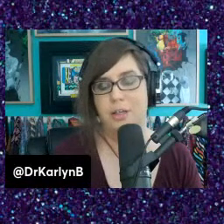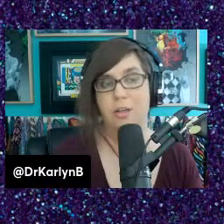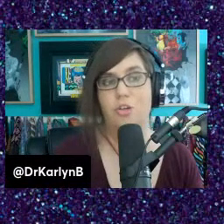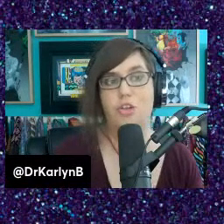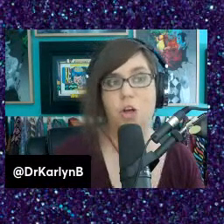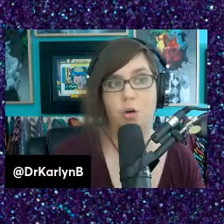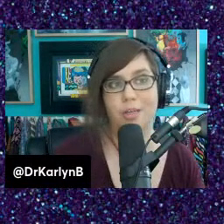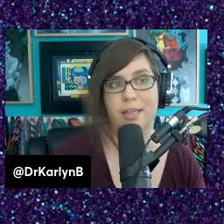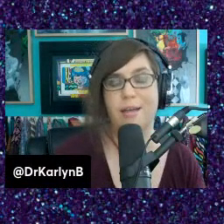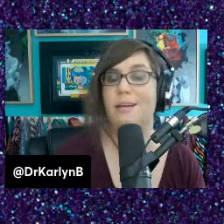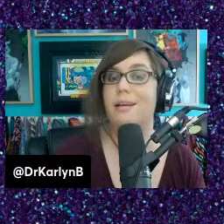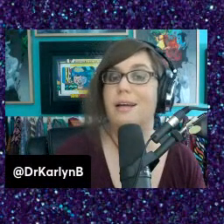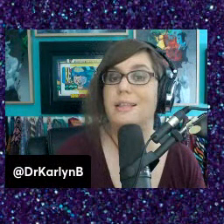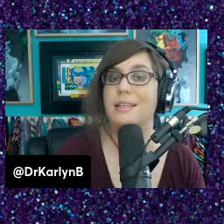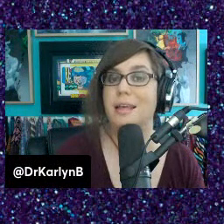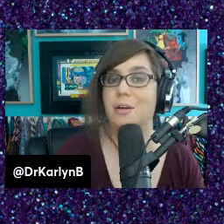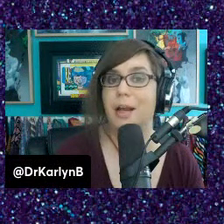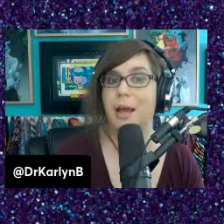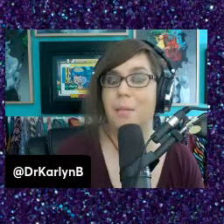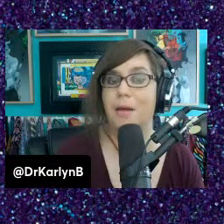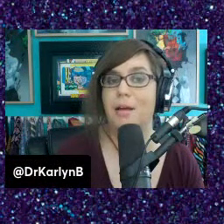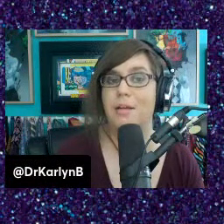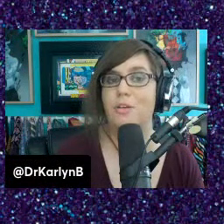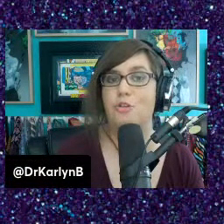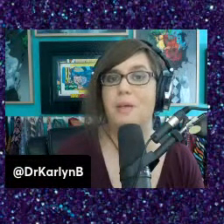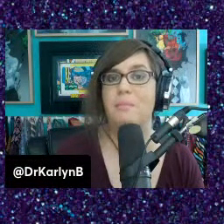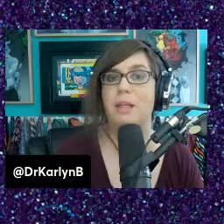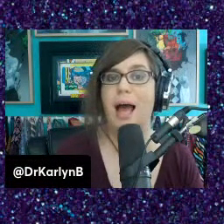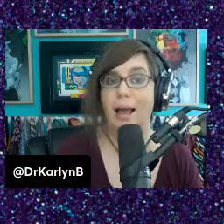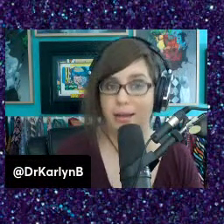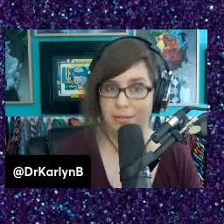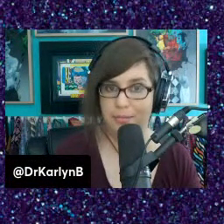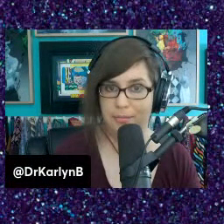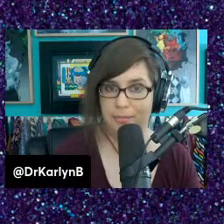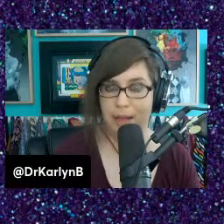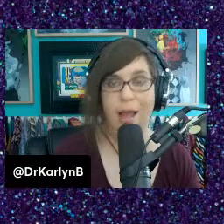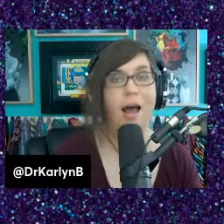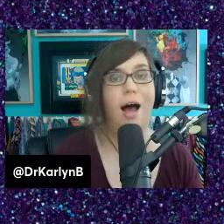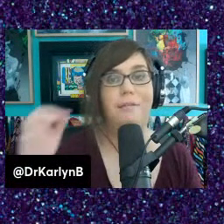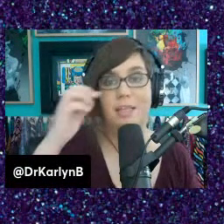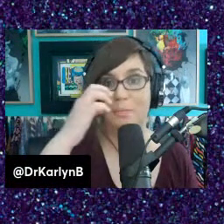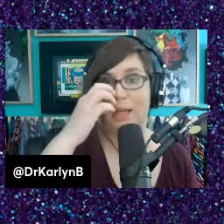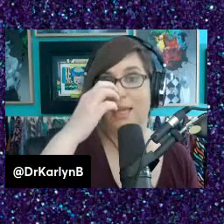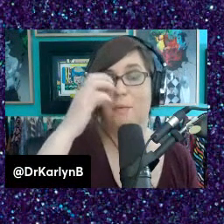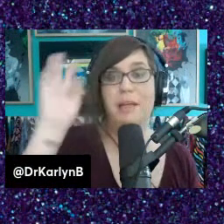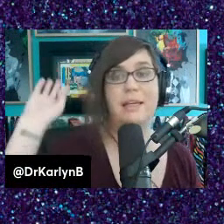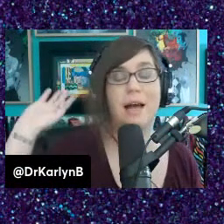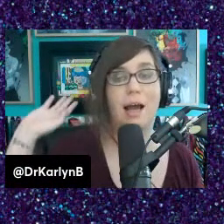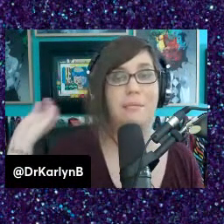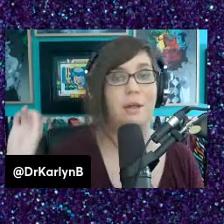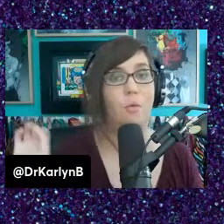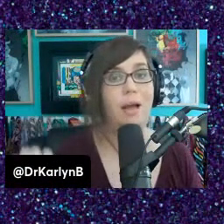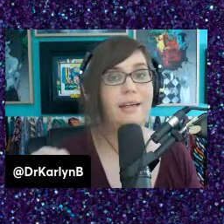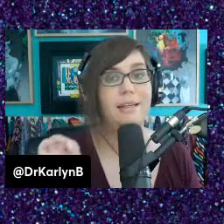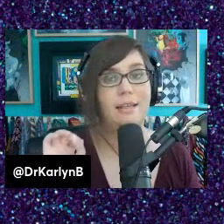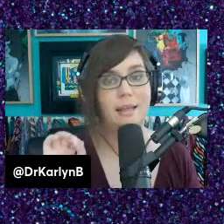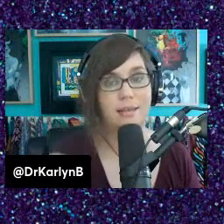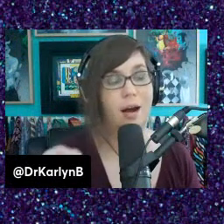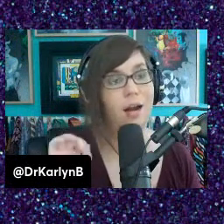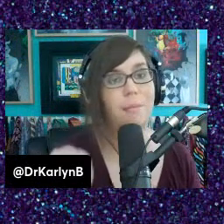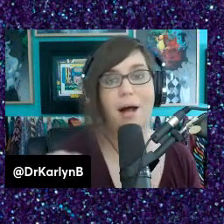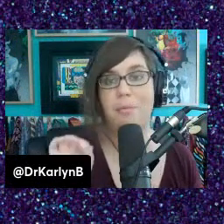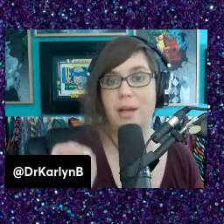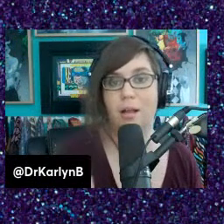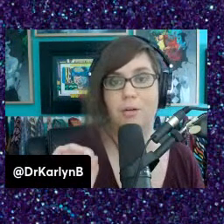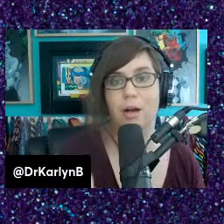left don't consider him to be black. I've explained a million times that whiteness is